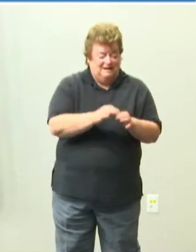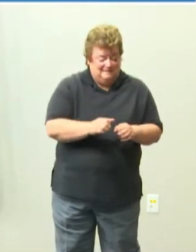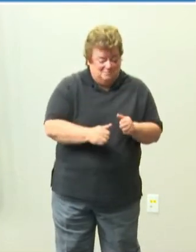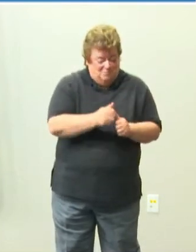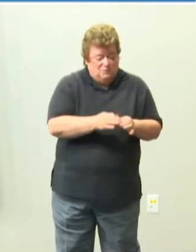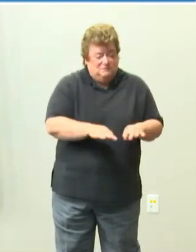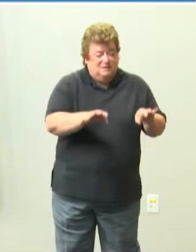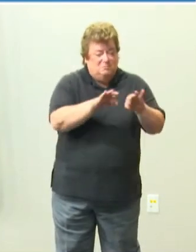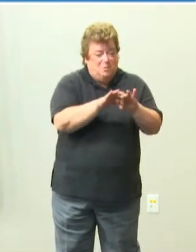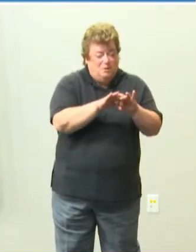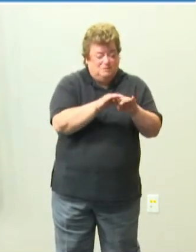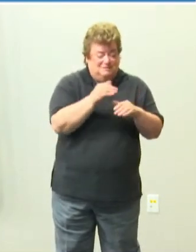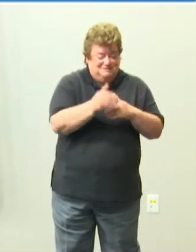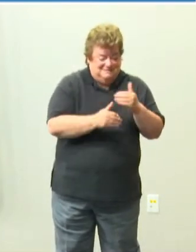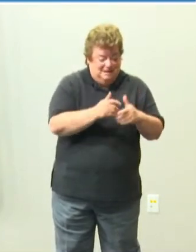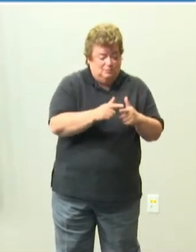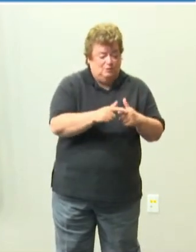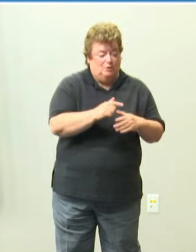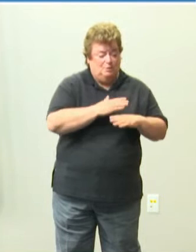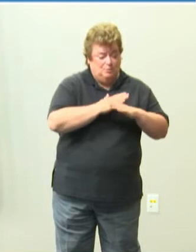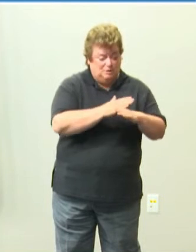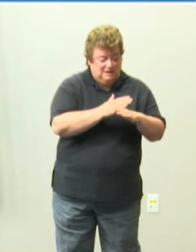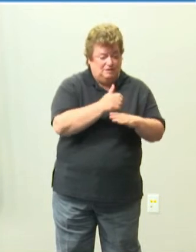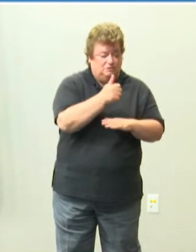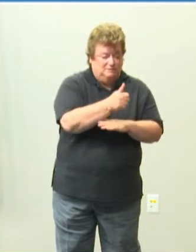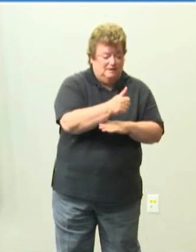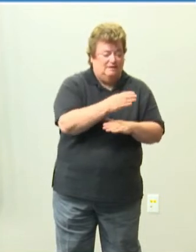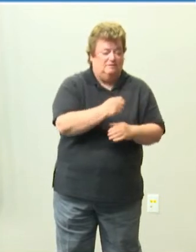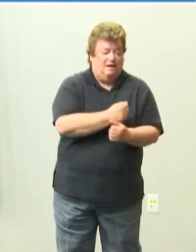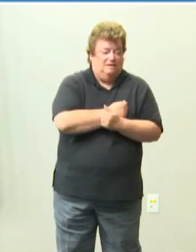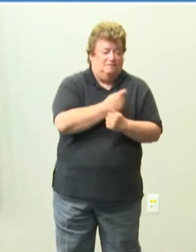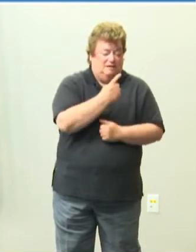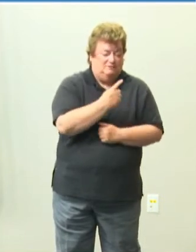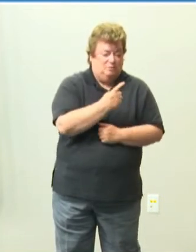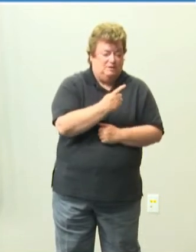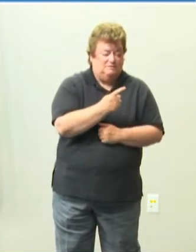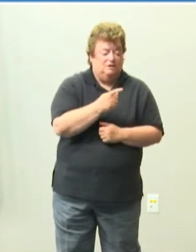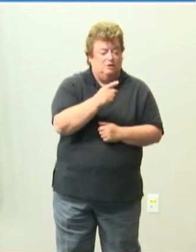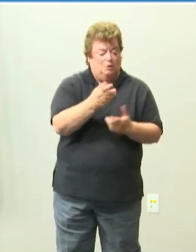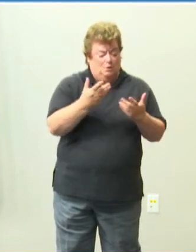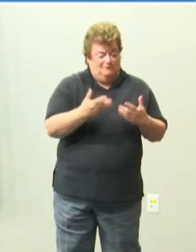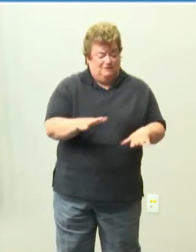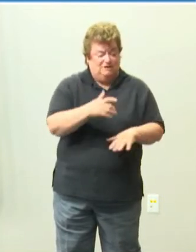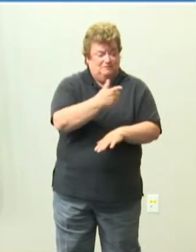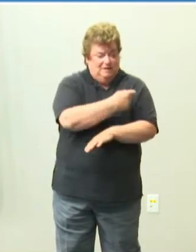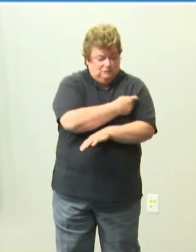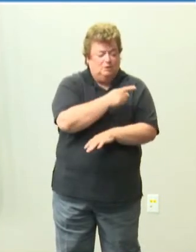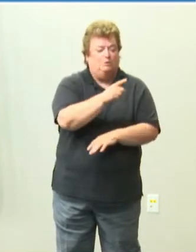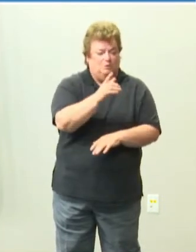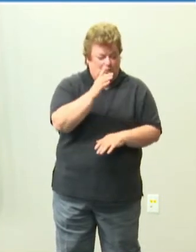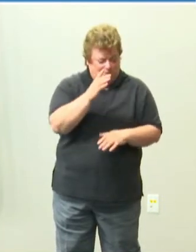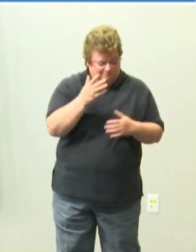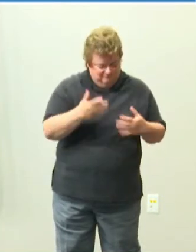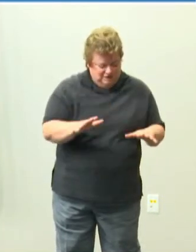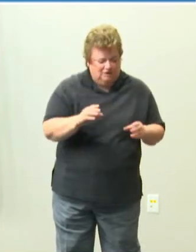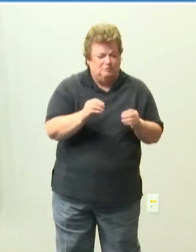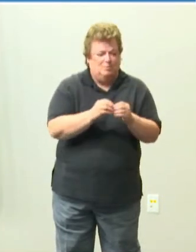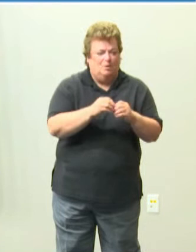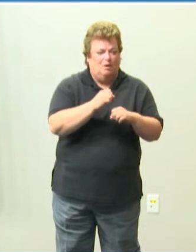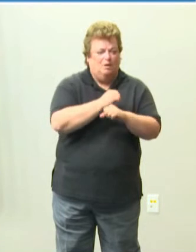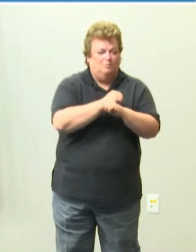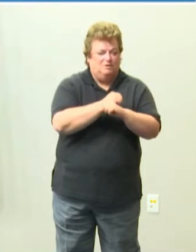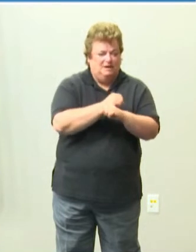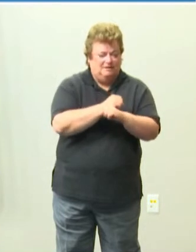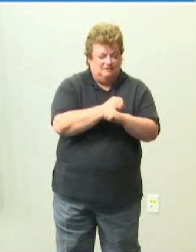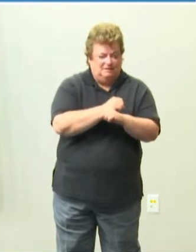protect yourself, your loved ones, and our community. If you are vaccinated, you are more protected and less likely to experience the most